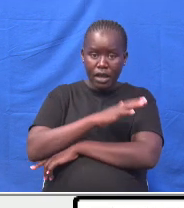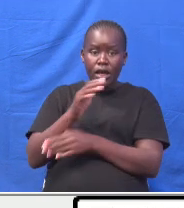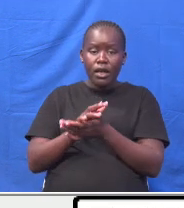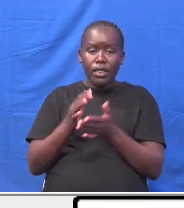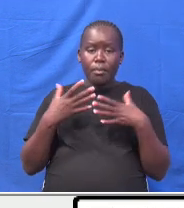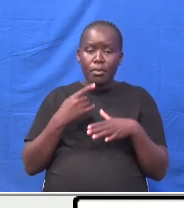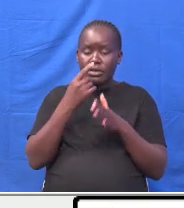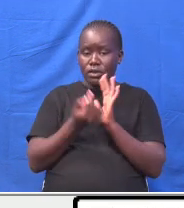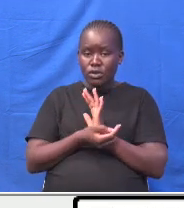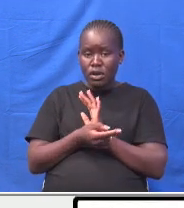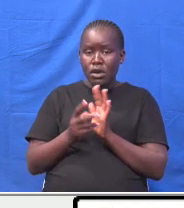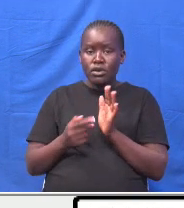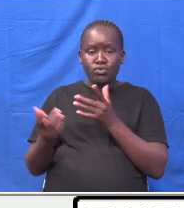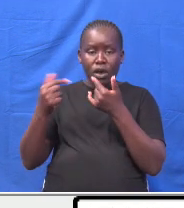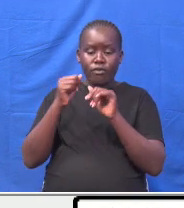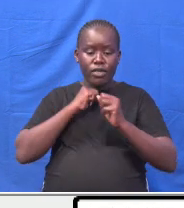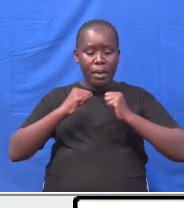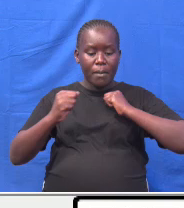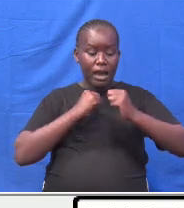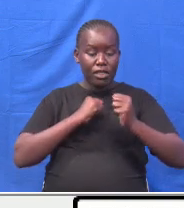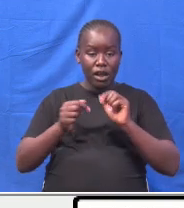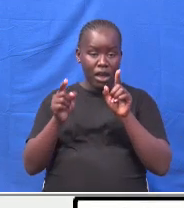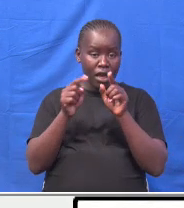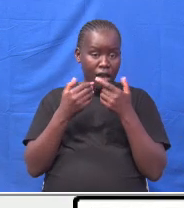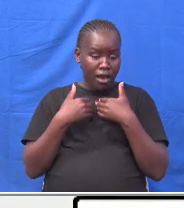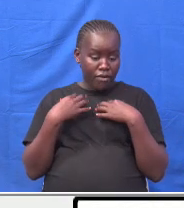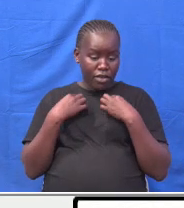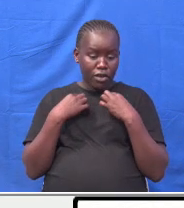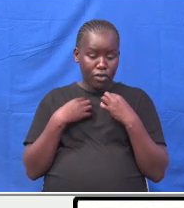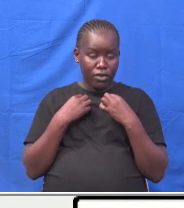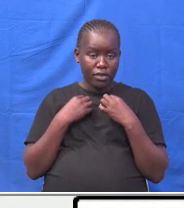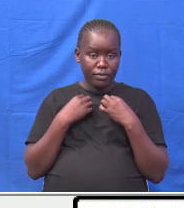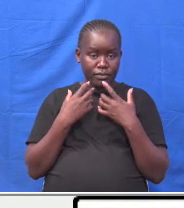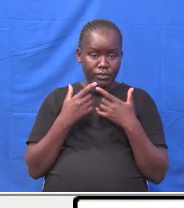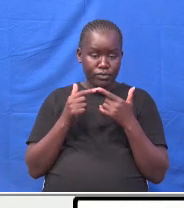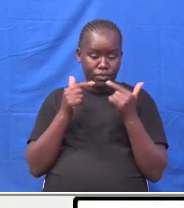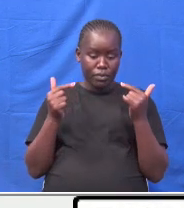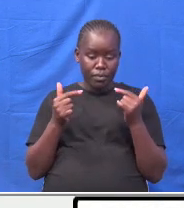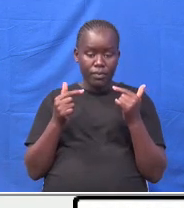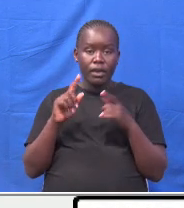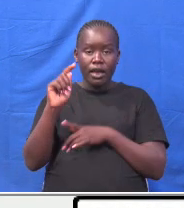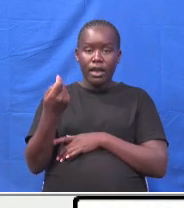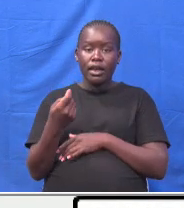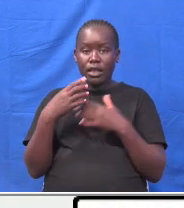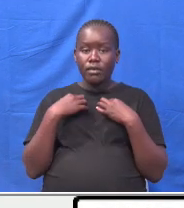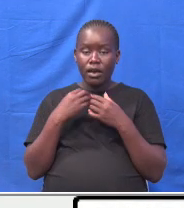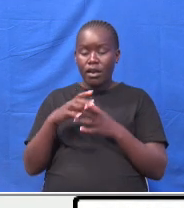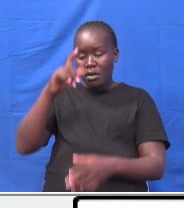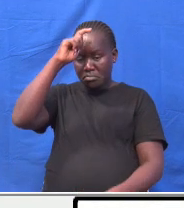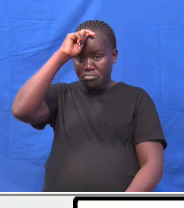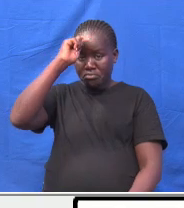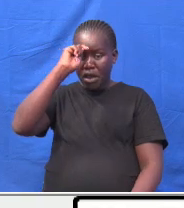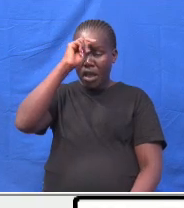show up for the marathon, with ate opposing the Kenya Kwanza regime, along with wearing caps in the